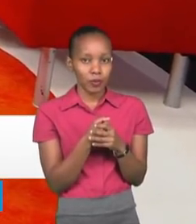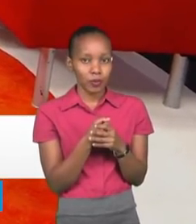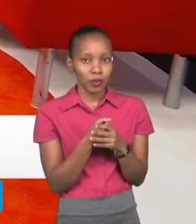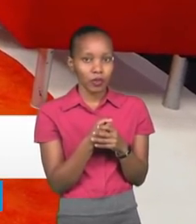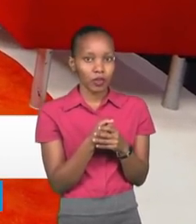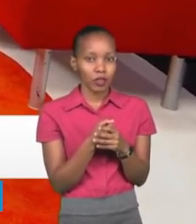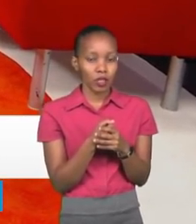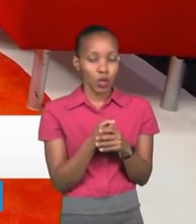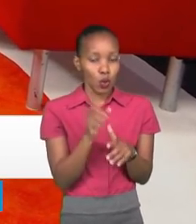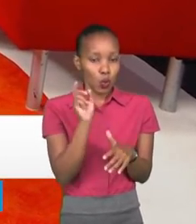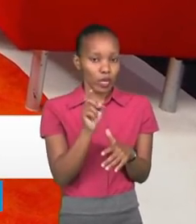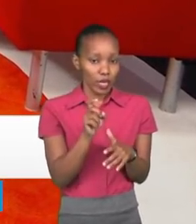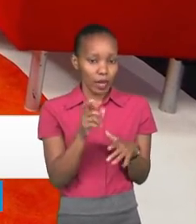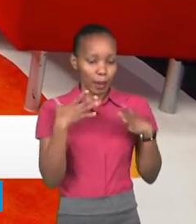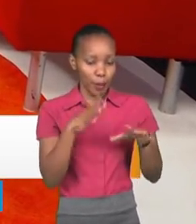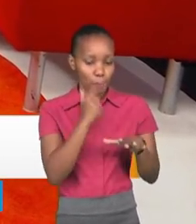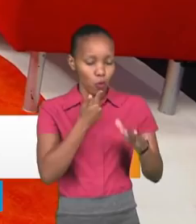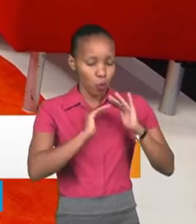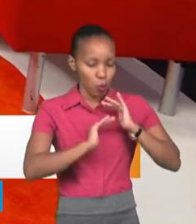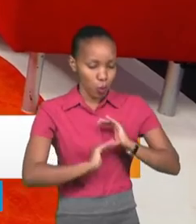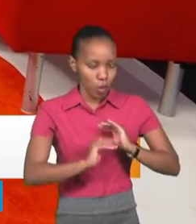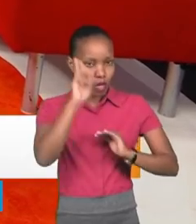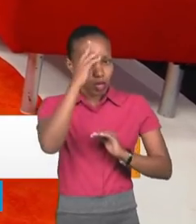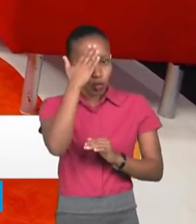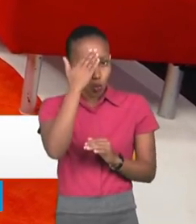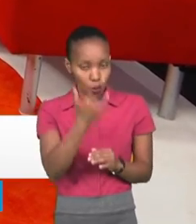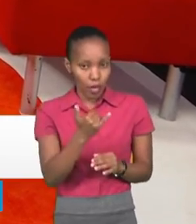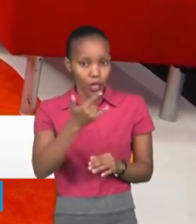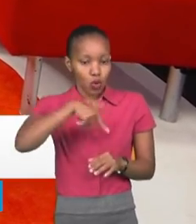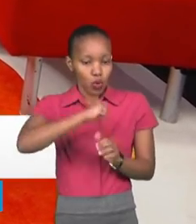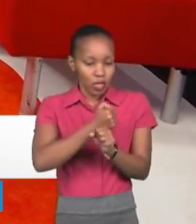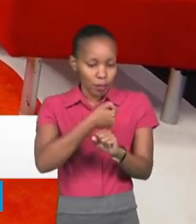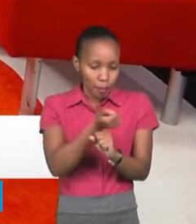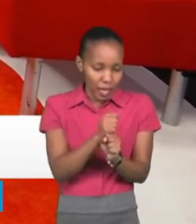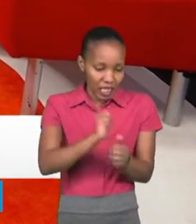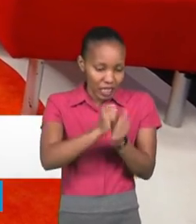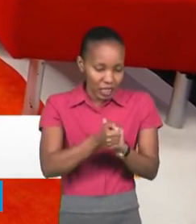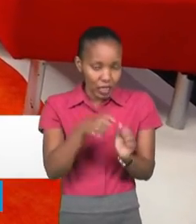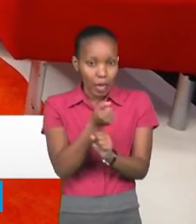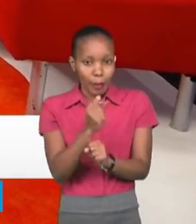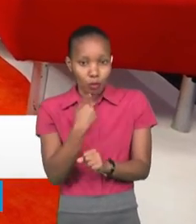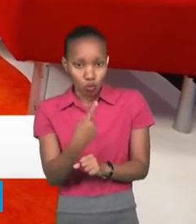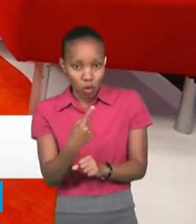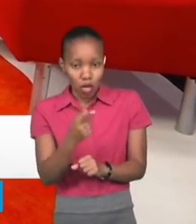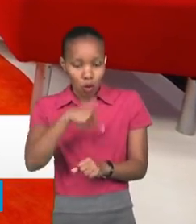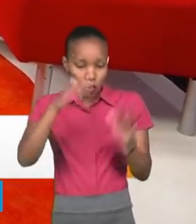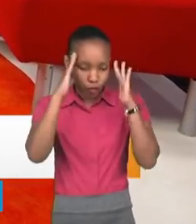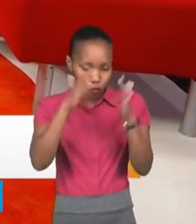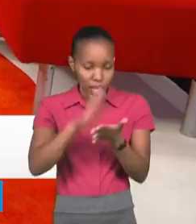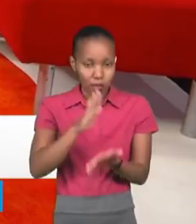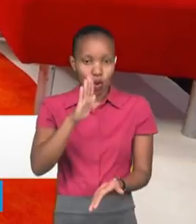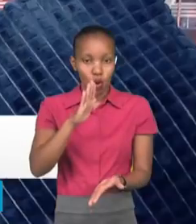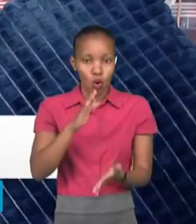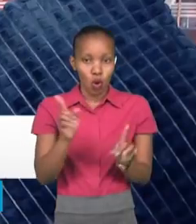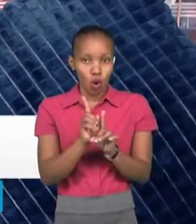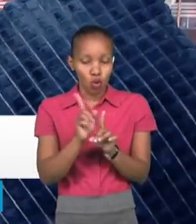cool nerves. Okay. Yeah, those are the main reasons as to why actually we made the changes to ensure that we were more focused. Okay. And